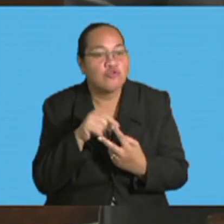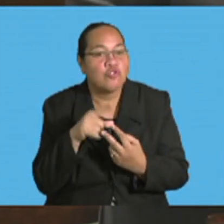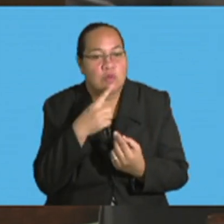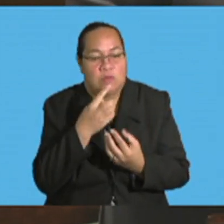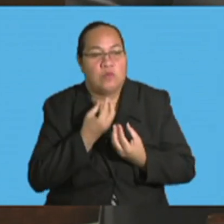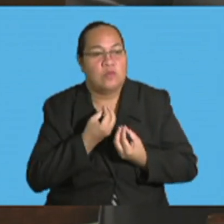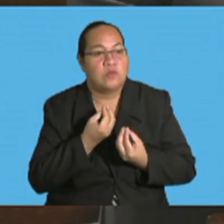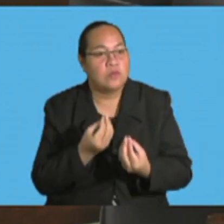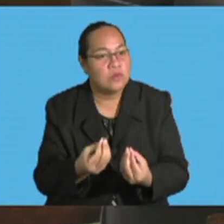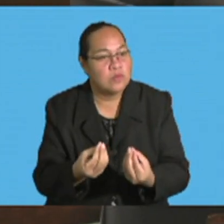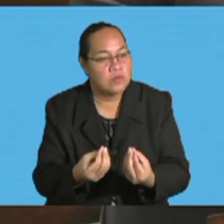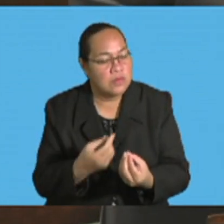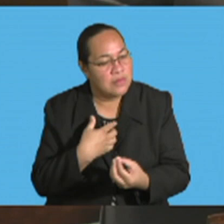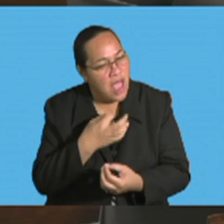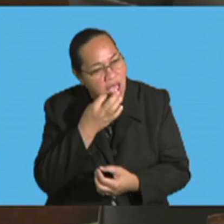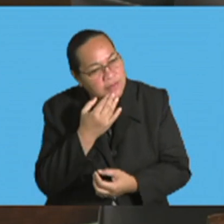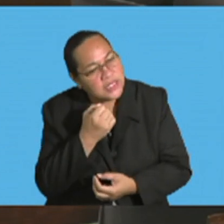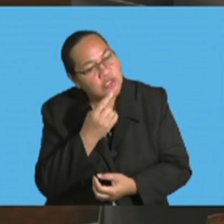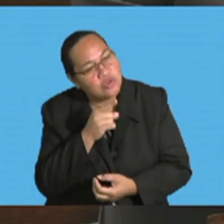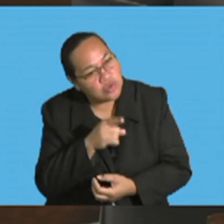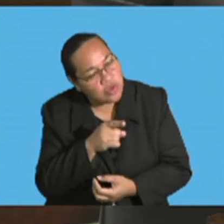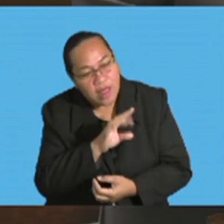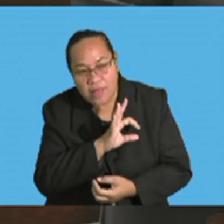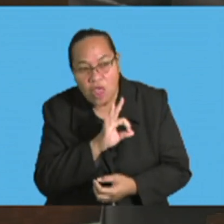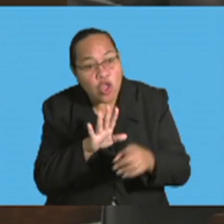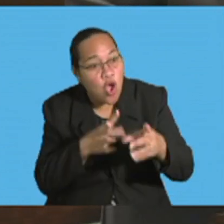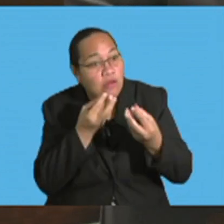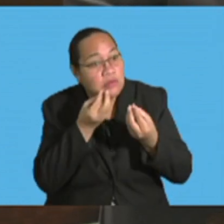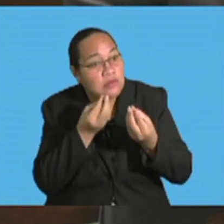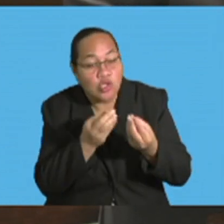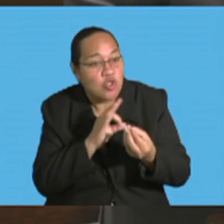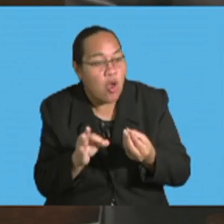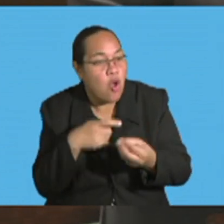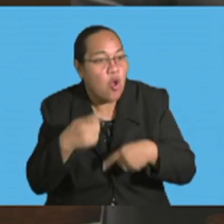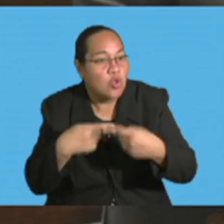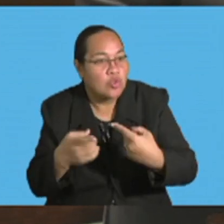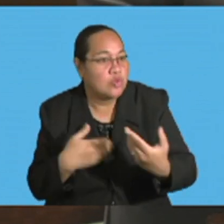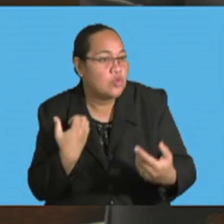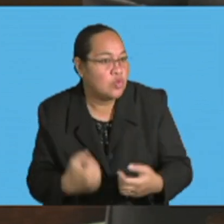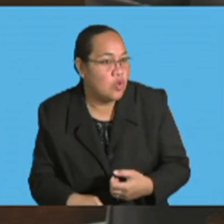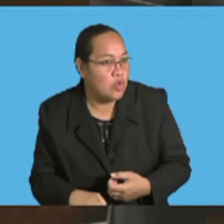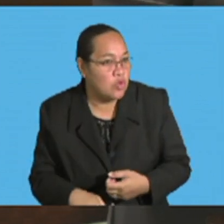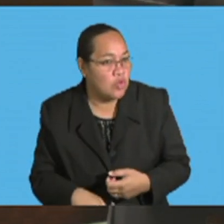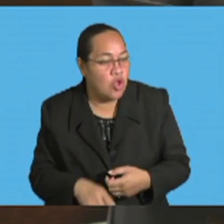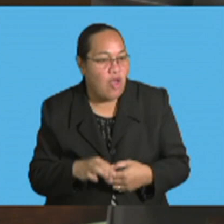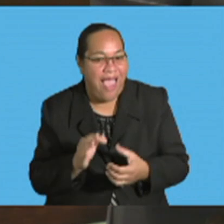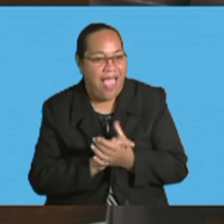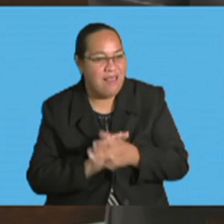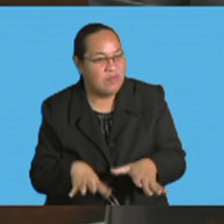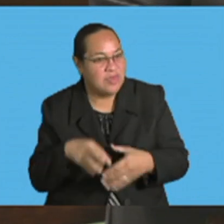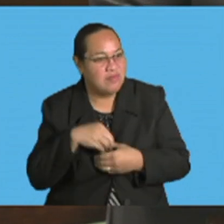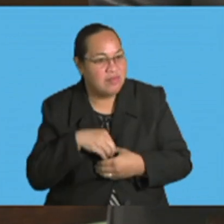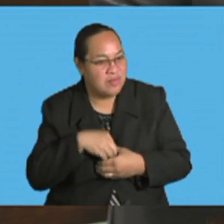quiet. I urge you, do not let that silence continue. And don't fill that void with